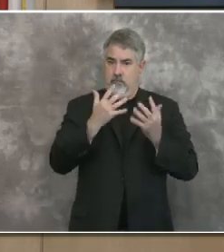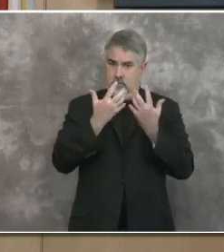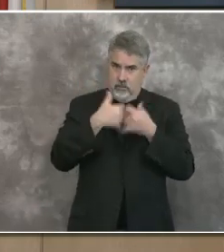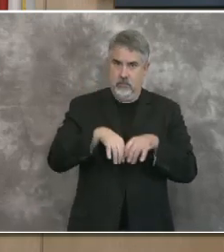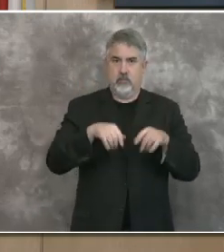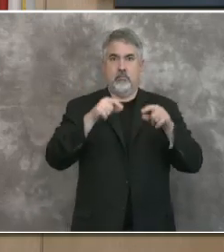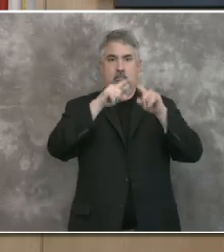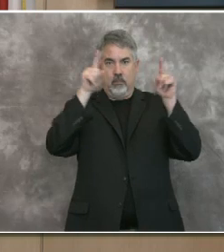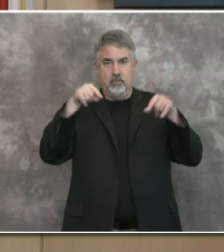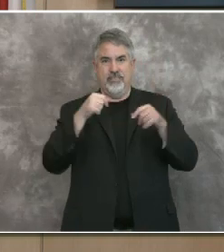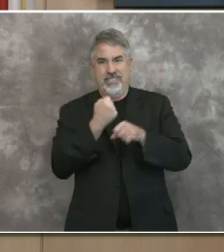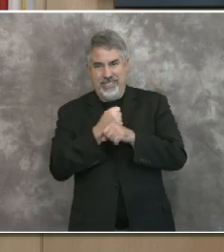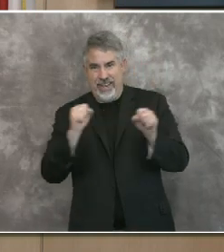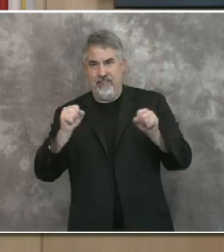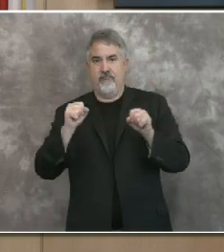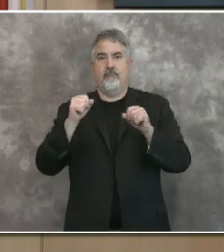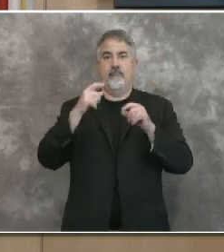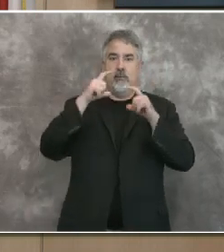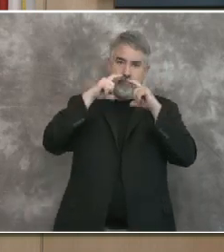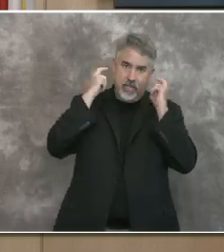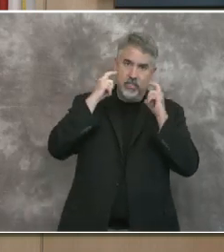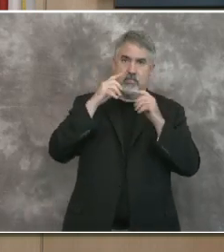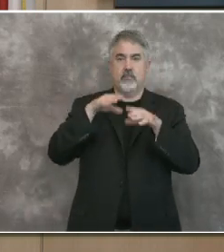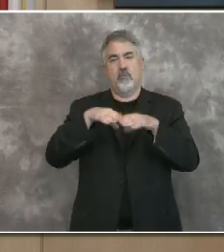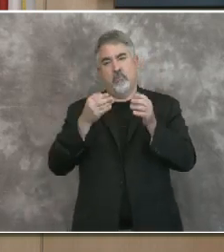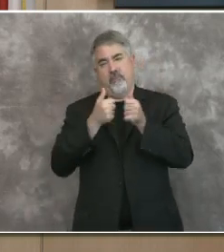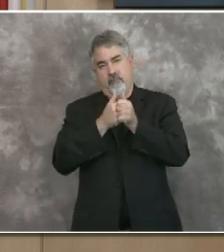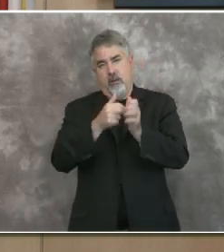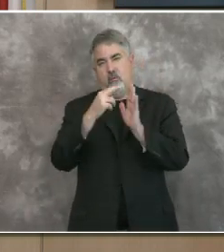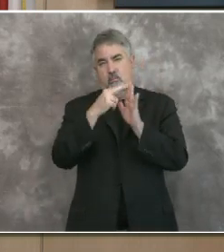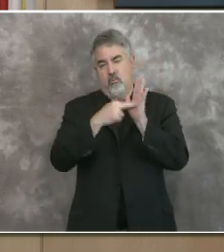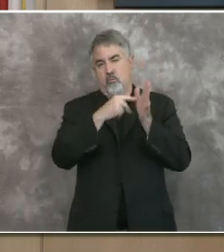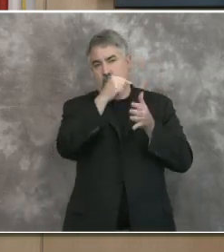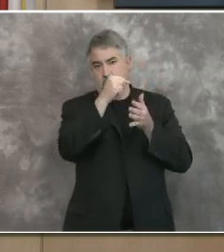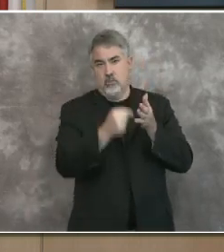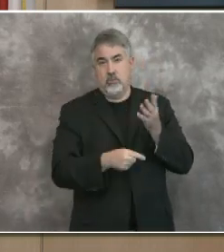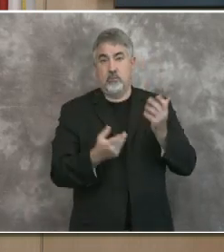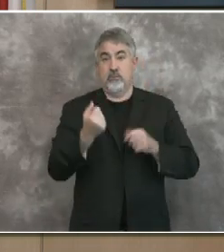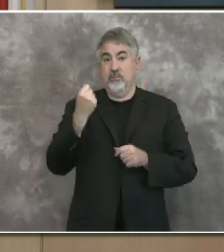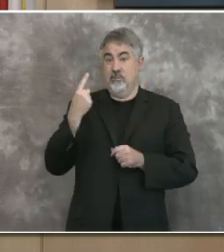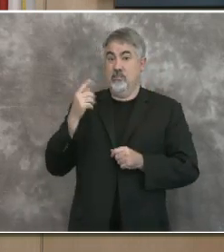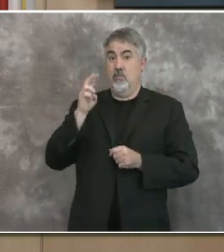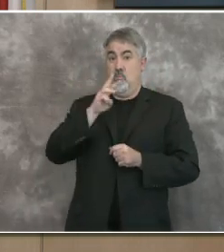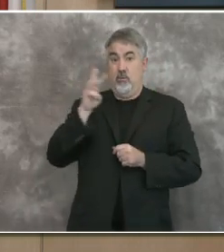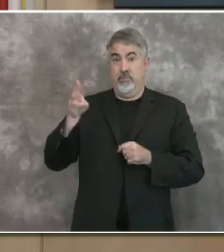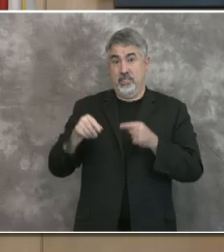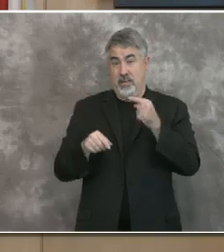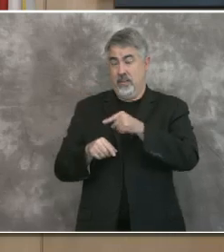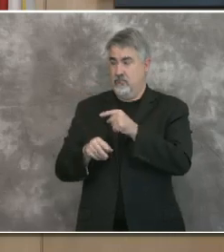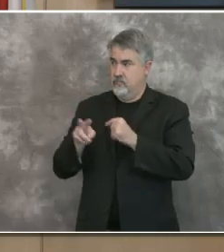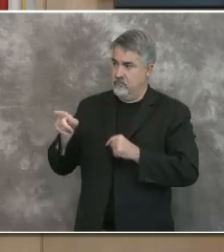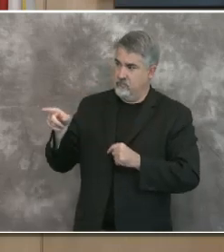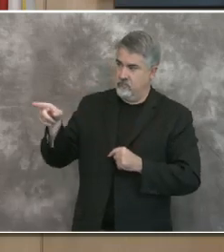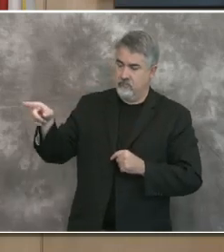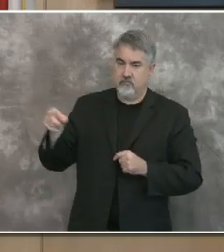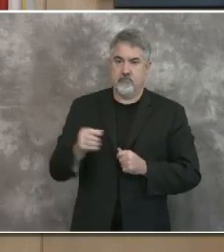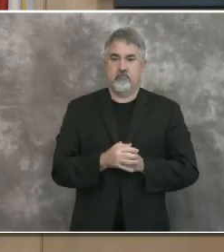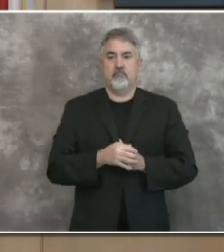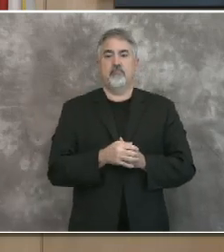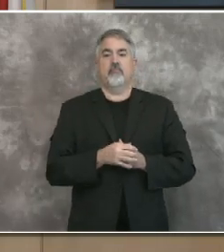county. The form is available on our county coronavirus website, which is